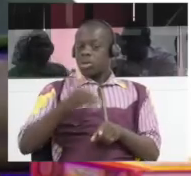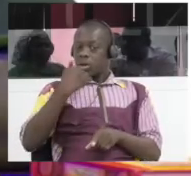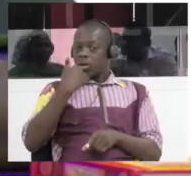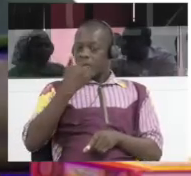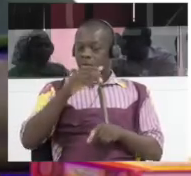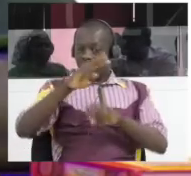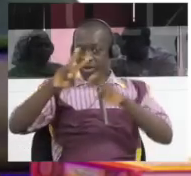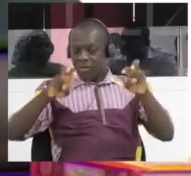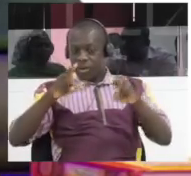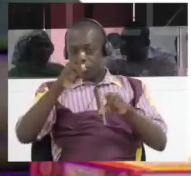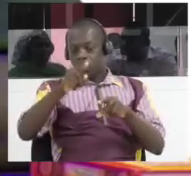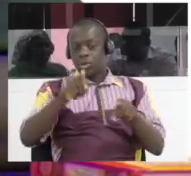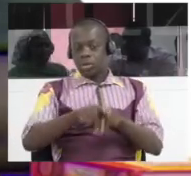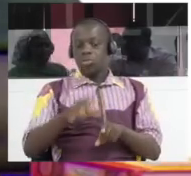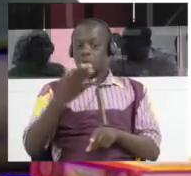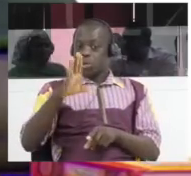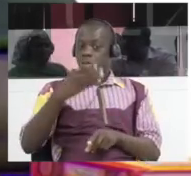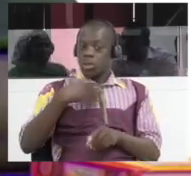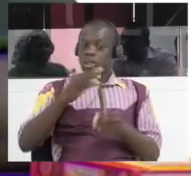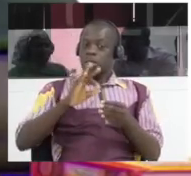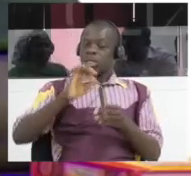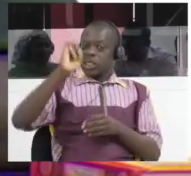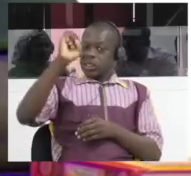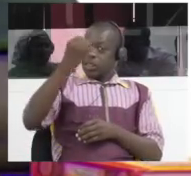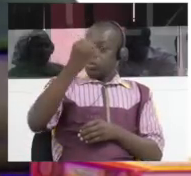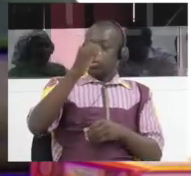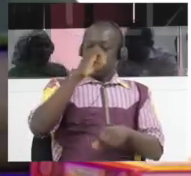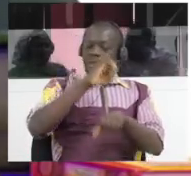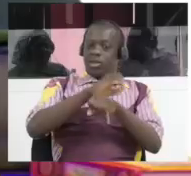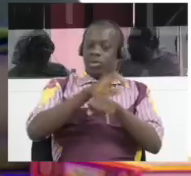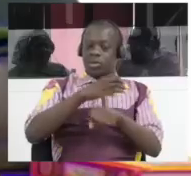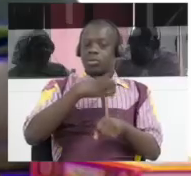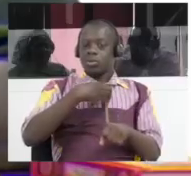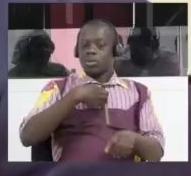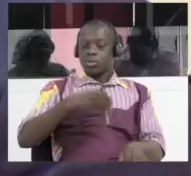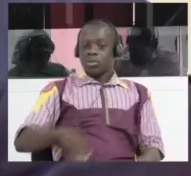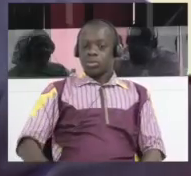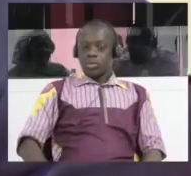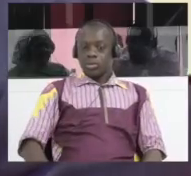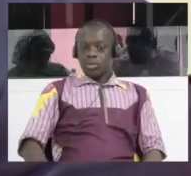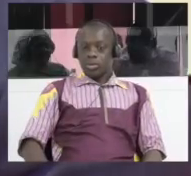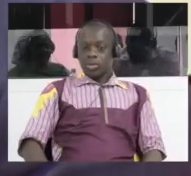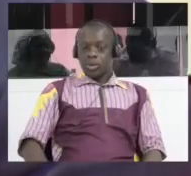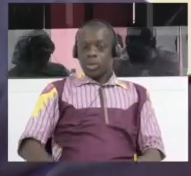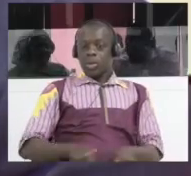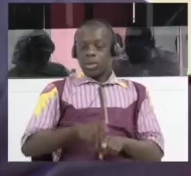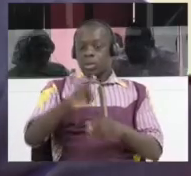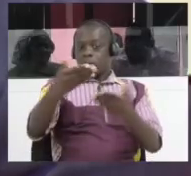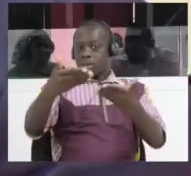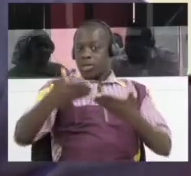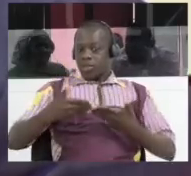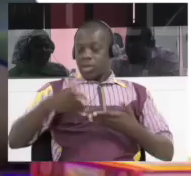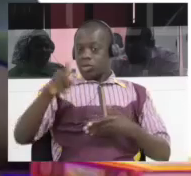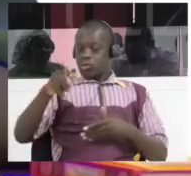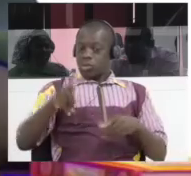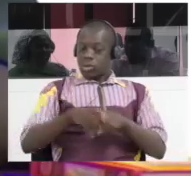they wanted some critical advice and input from myself. They invited you into State House,